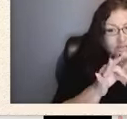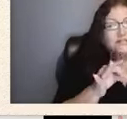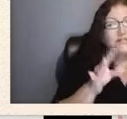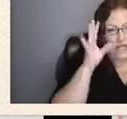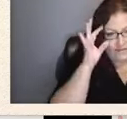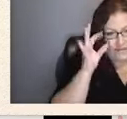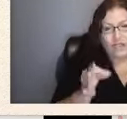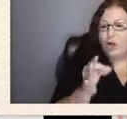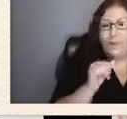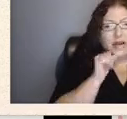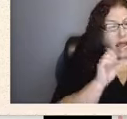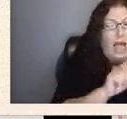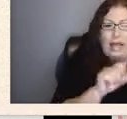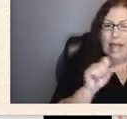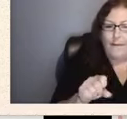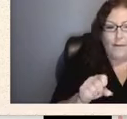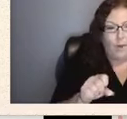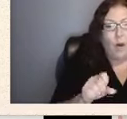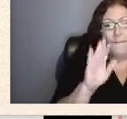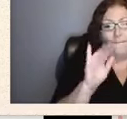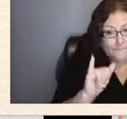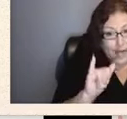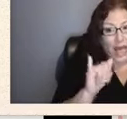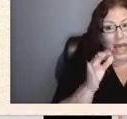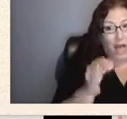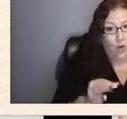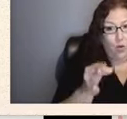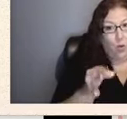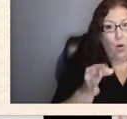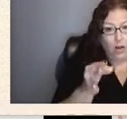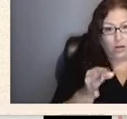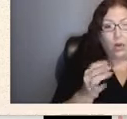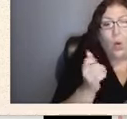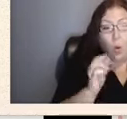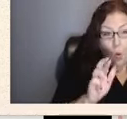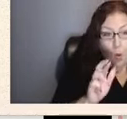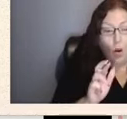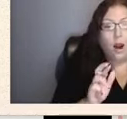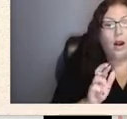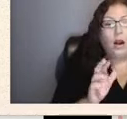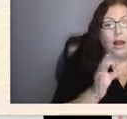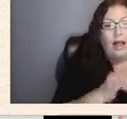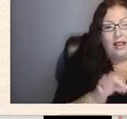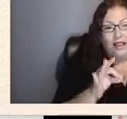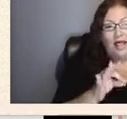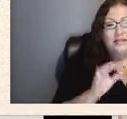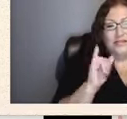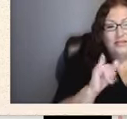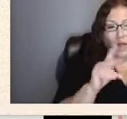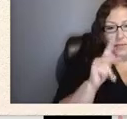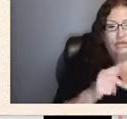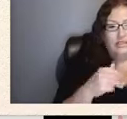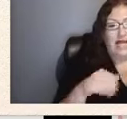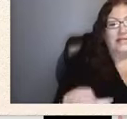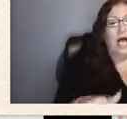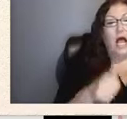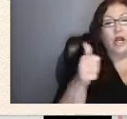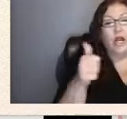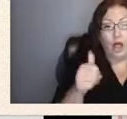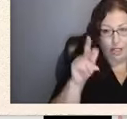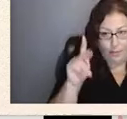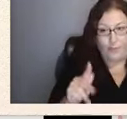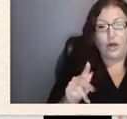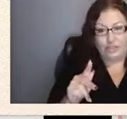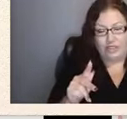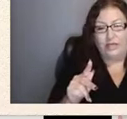determined incapacitated by a court of law, or unless the applicant has asked another